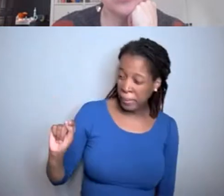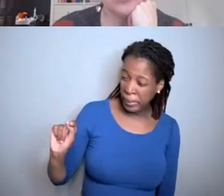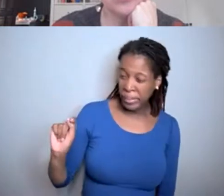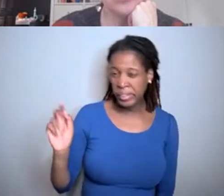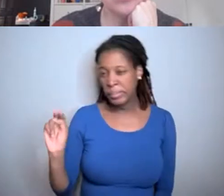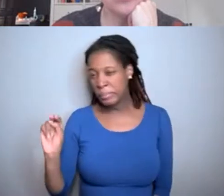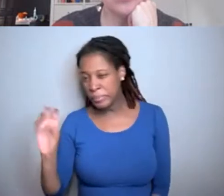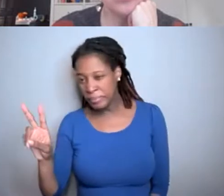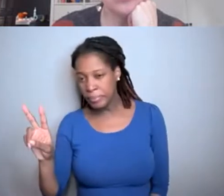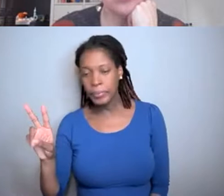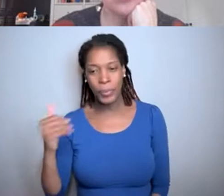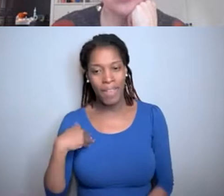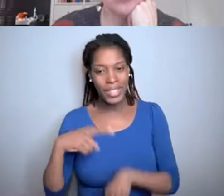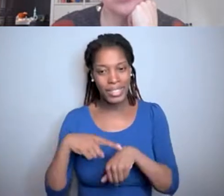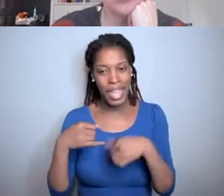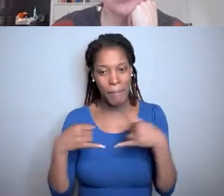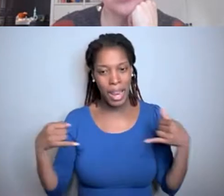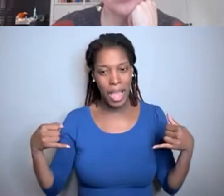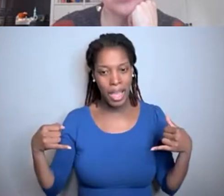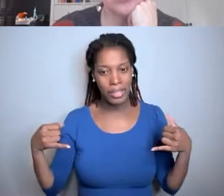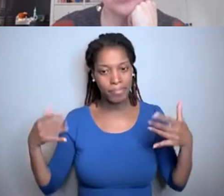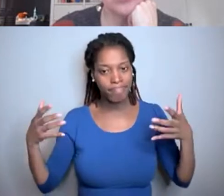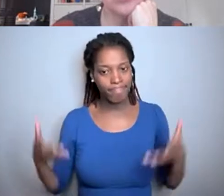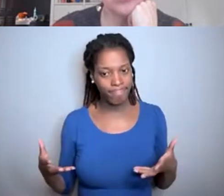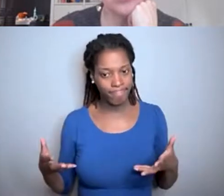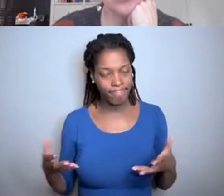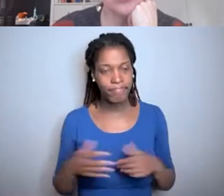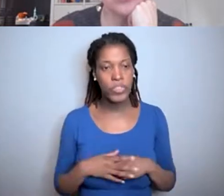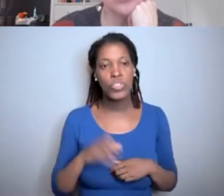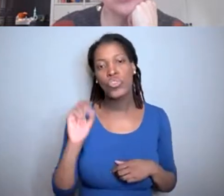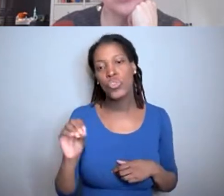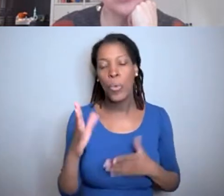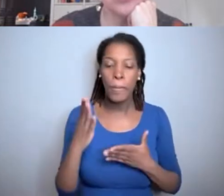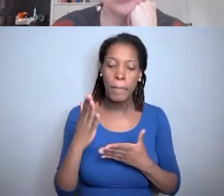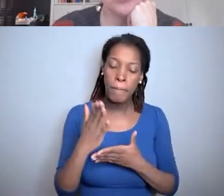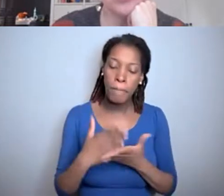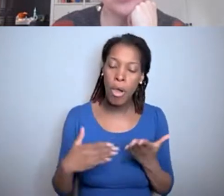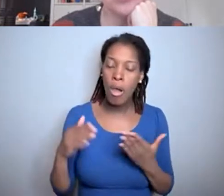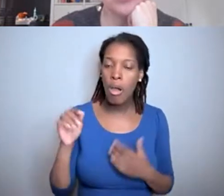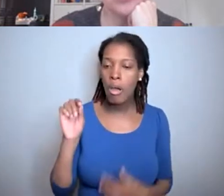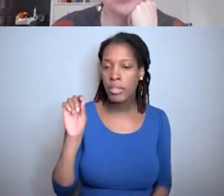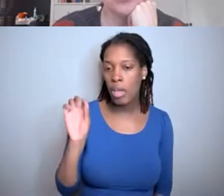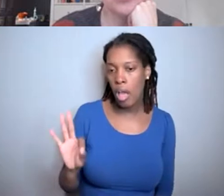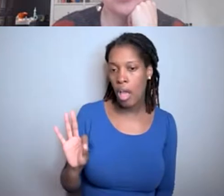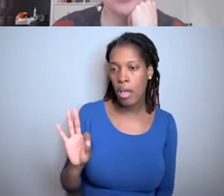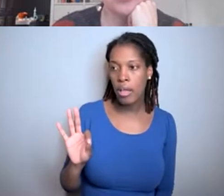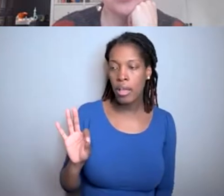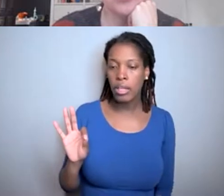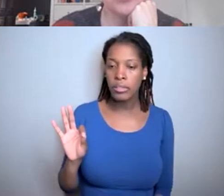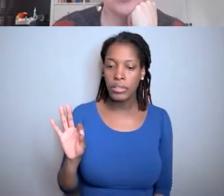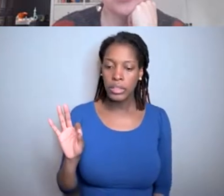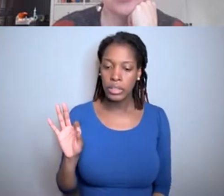are on a timeline too so i think part of what's going to inform that uh